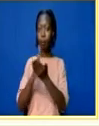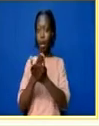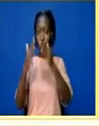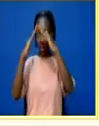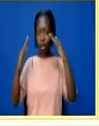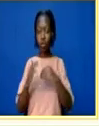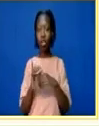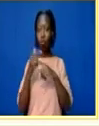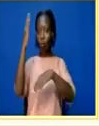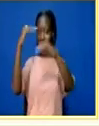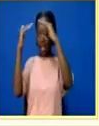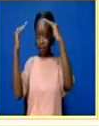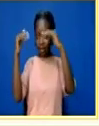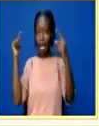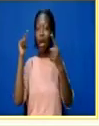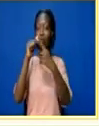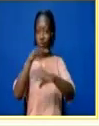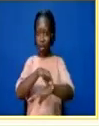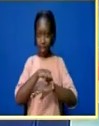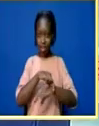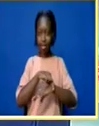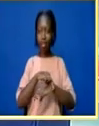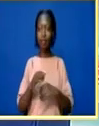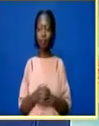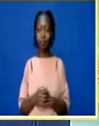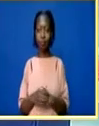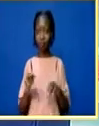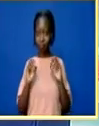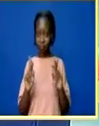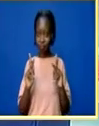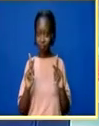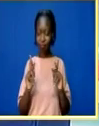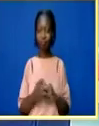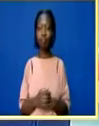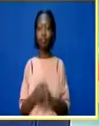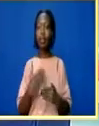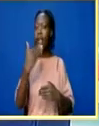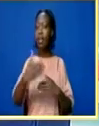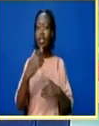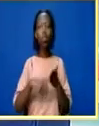heaven to earth. To earth. From up? Down. Okay. Yes. Next thing?